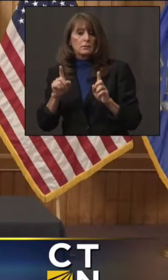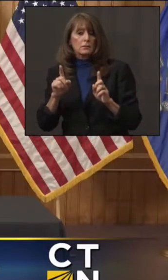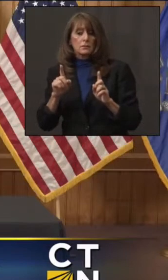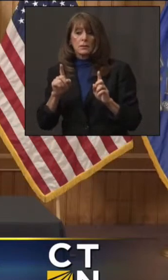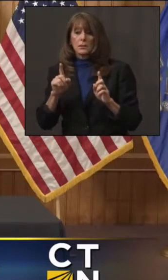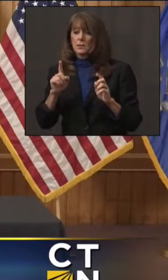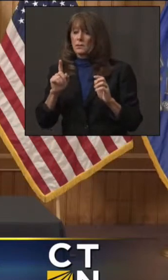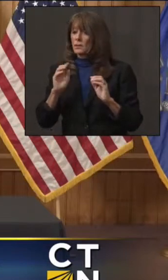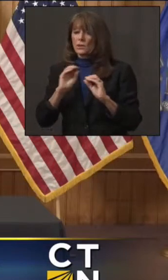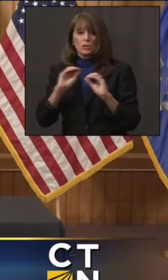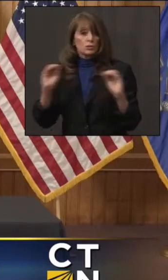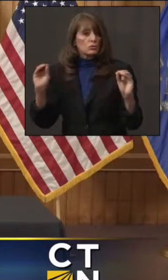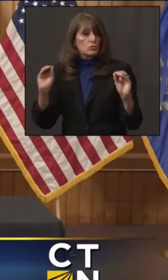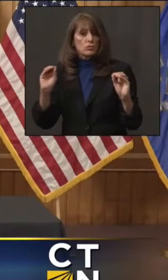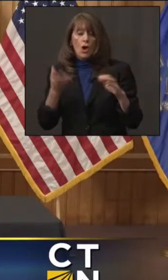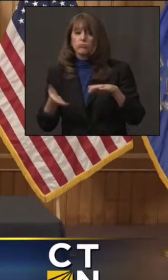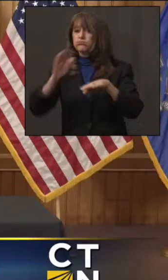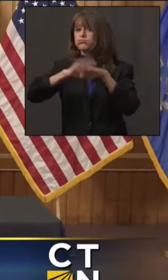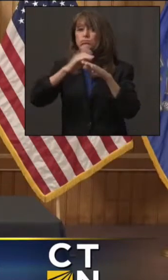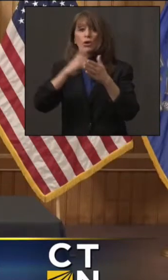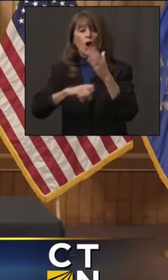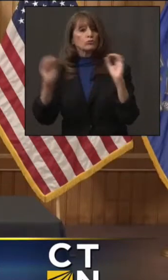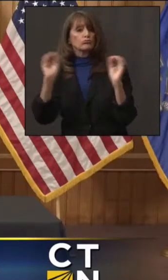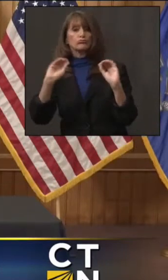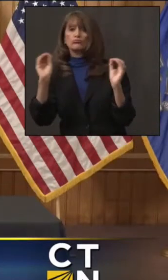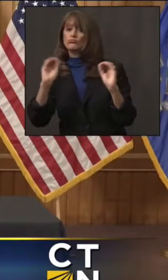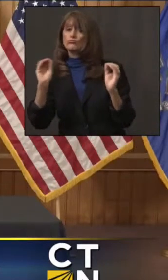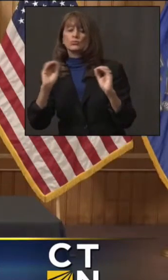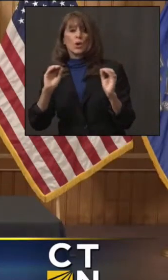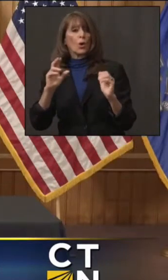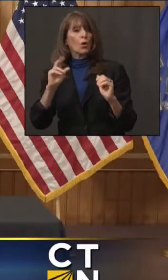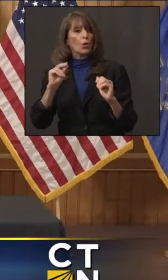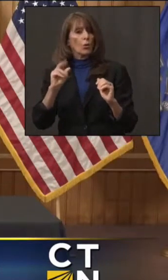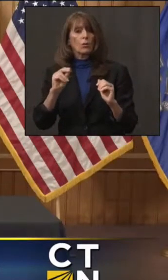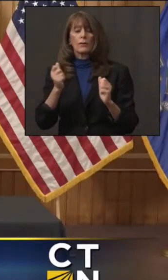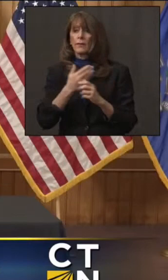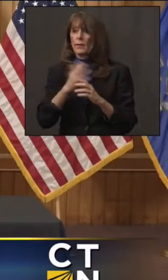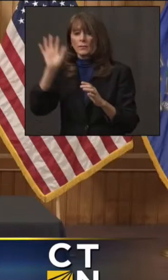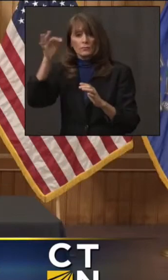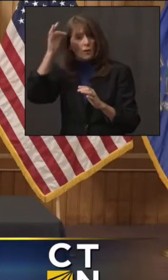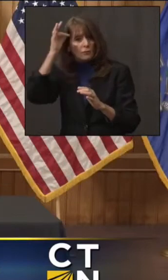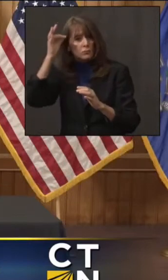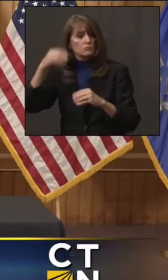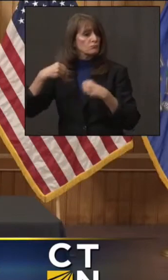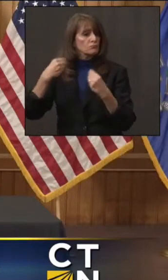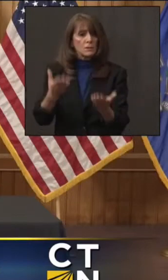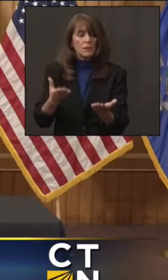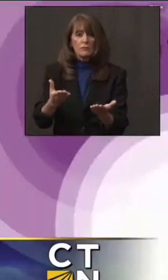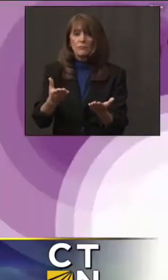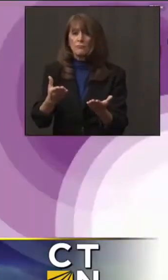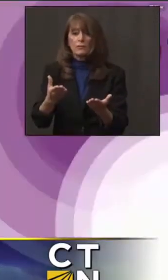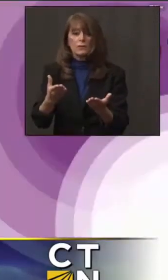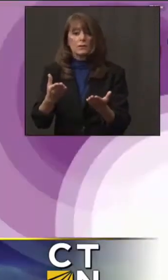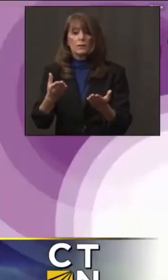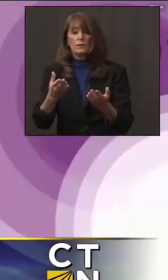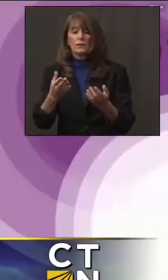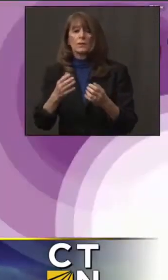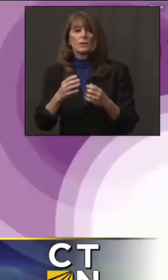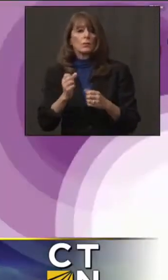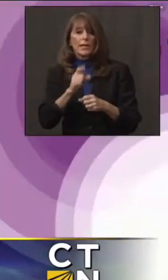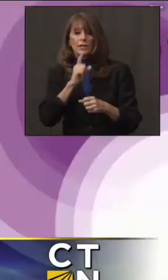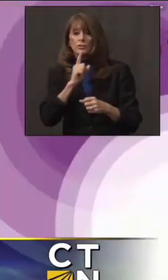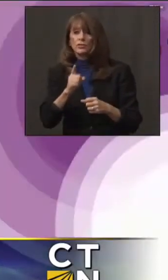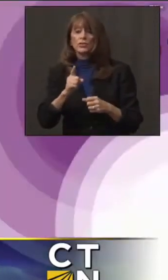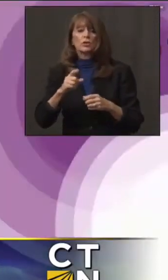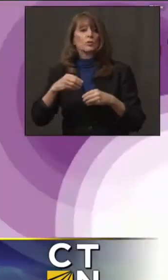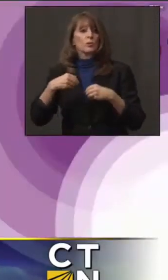no additional costs. I mean, training is being provided. The state is providing us training from that perspective. We are doing what we need to do inside of each hospital